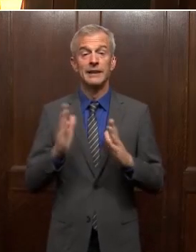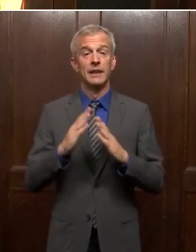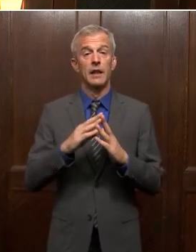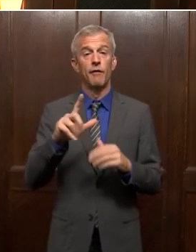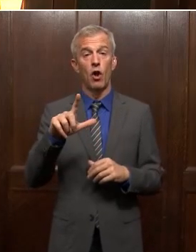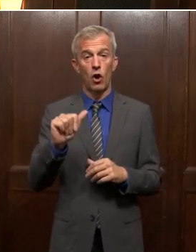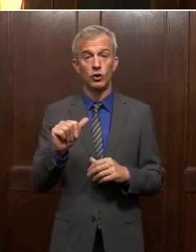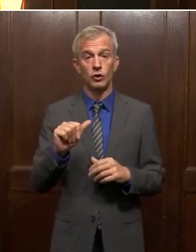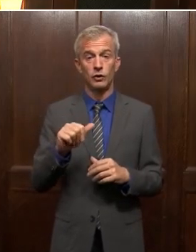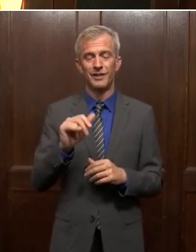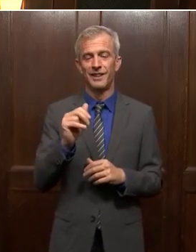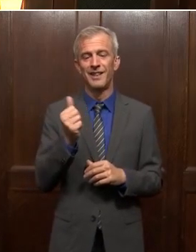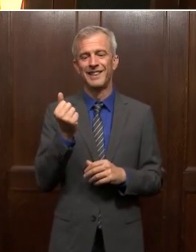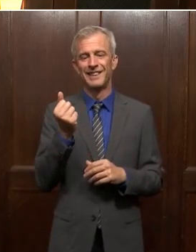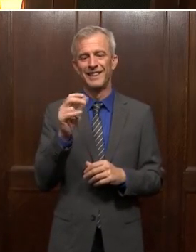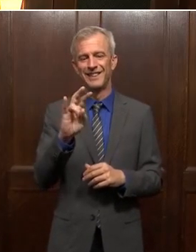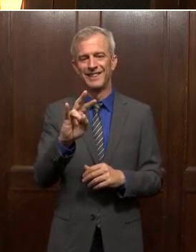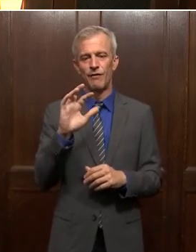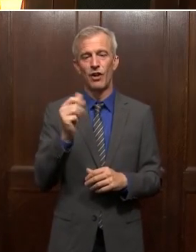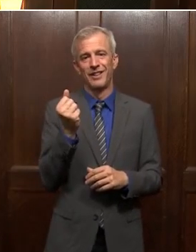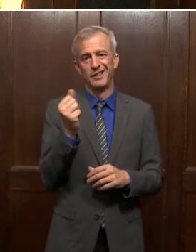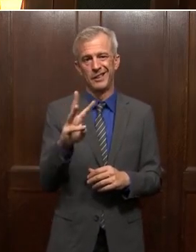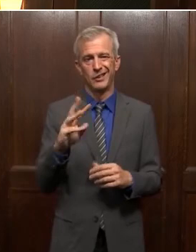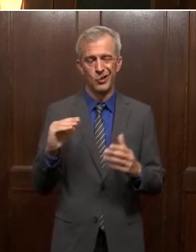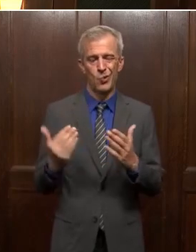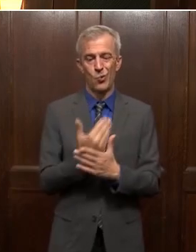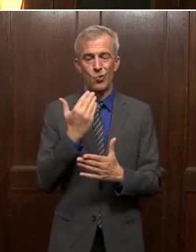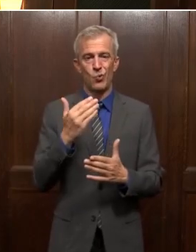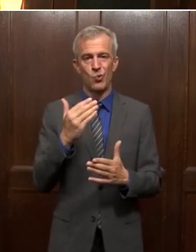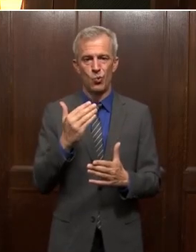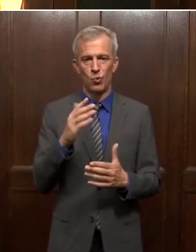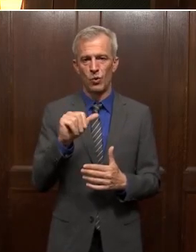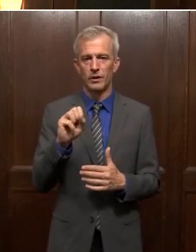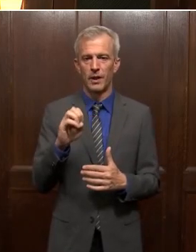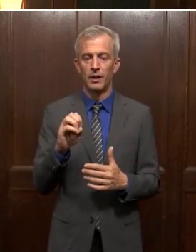were 716 new cases today, bringing the total to